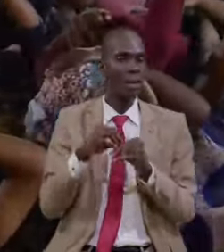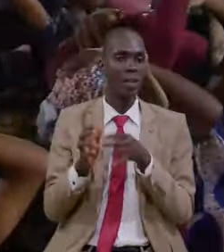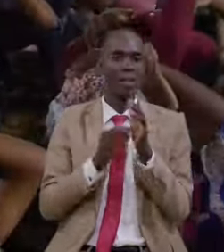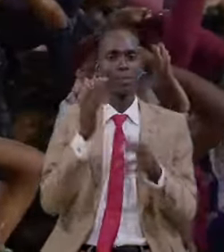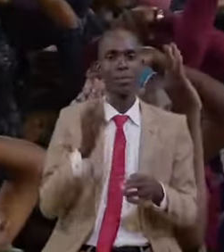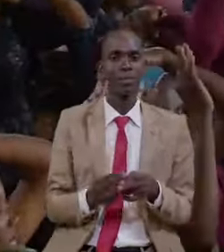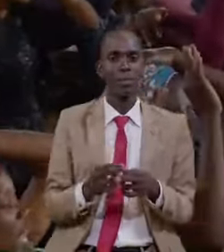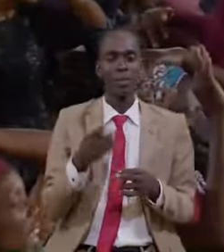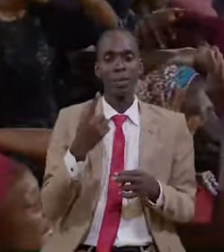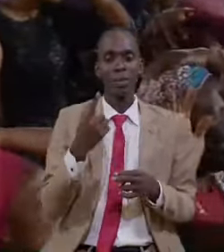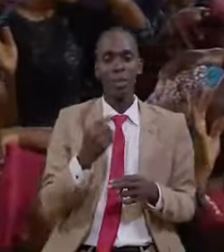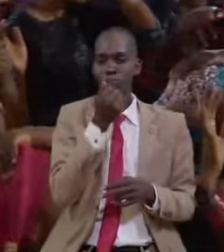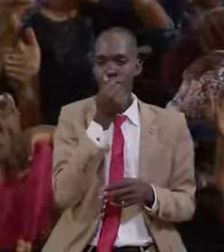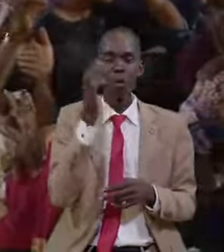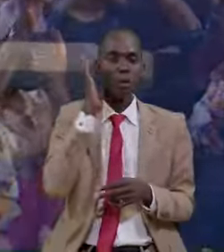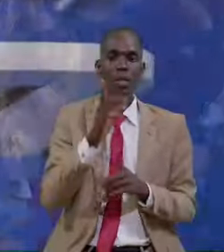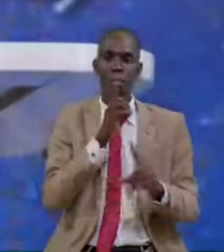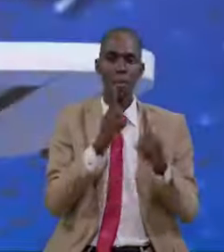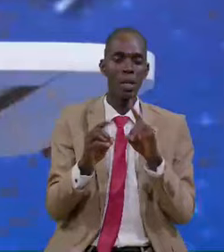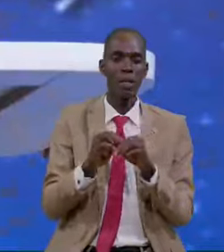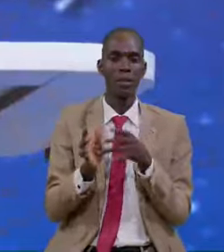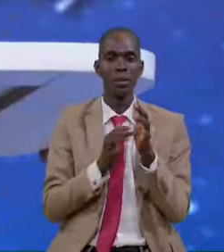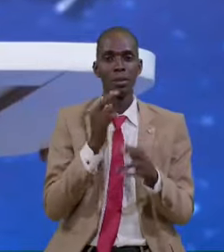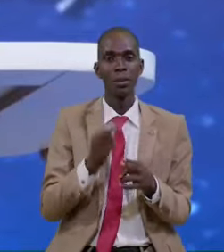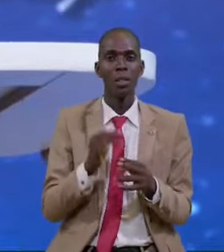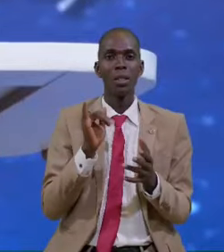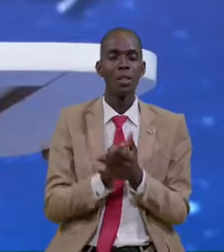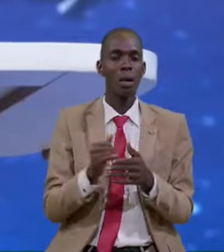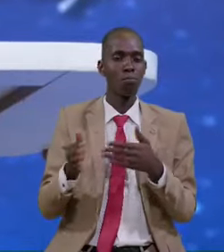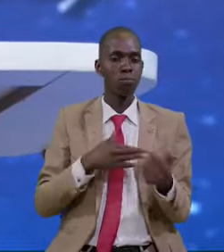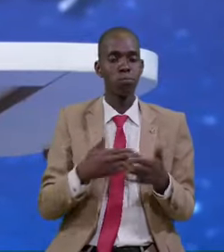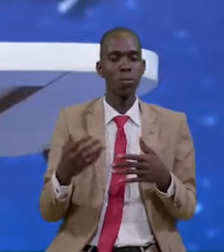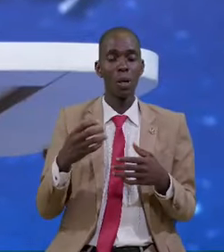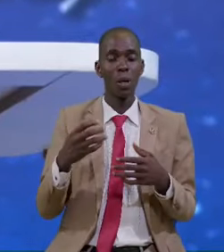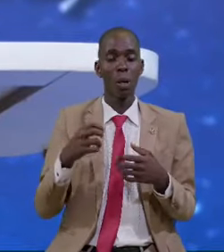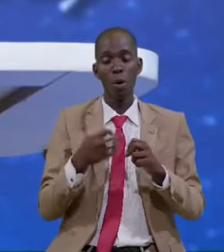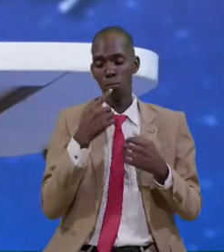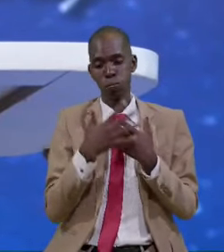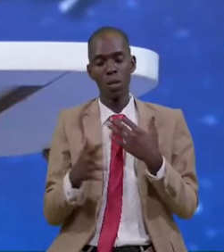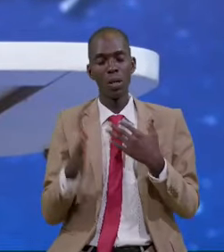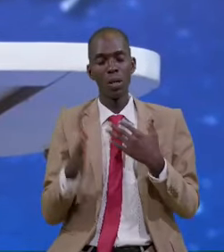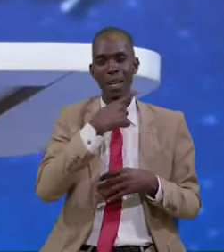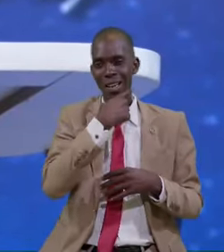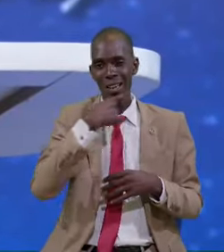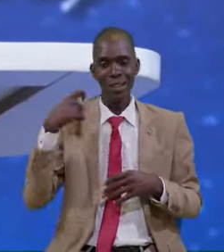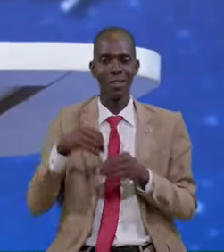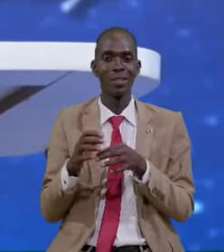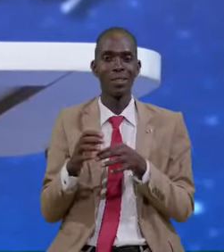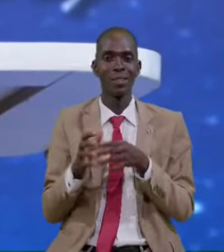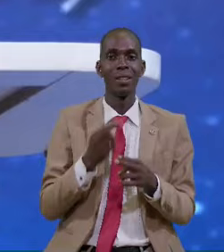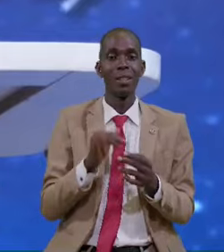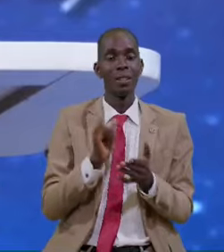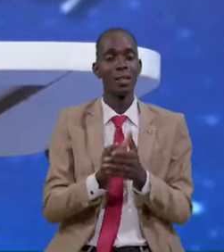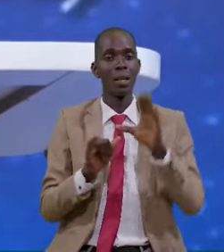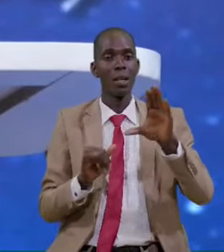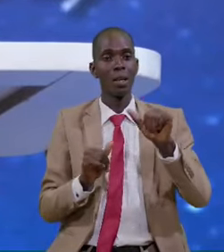The dumb will speak. Amen. That issue of blood will dry up. Amen. That cancer